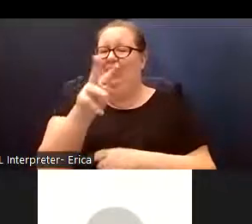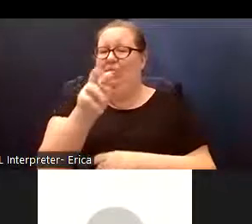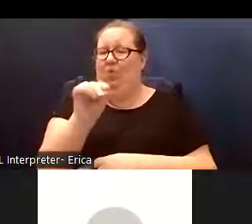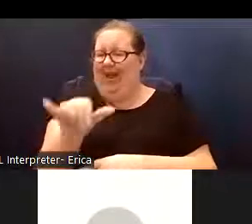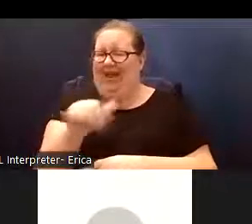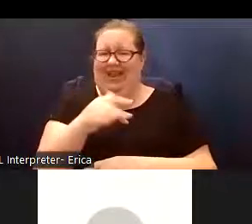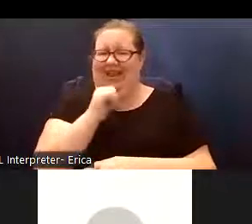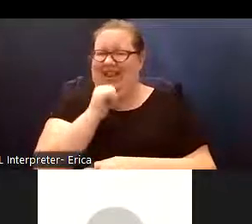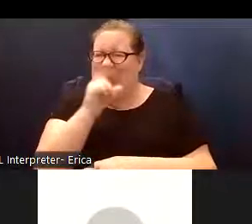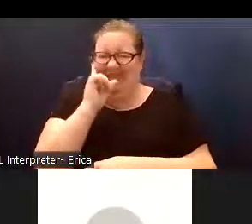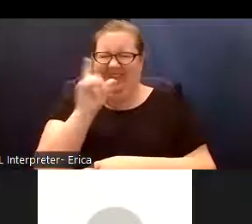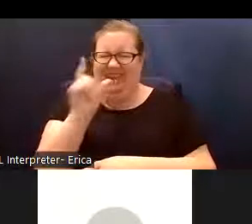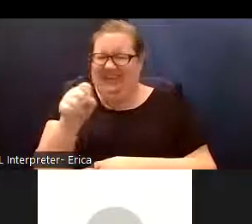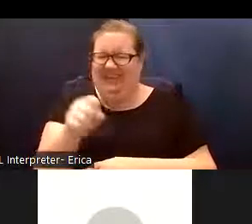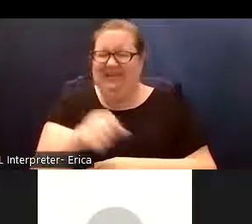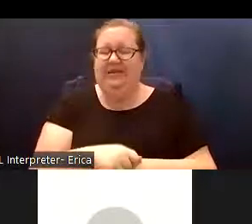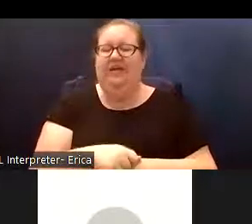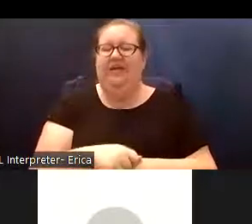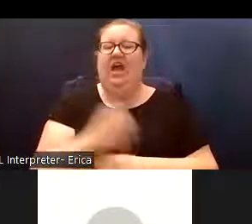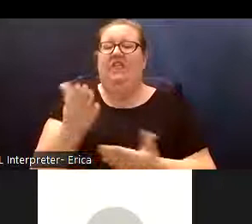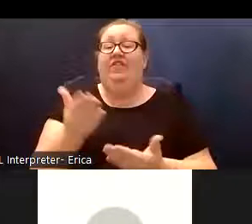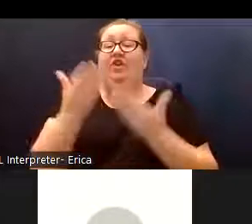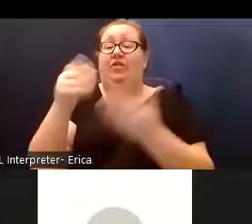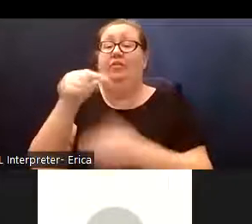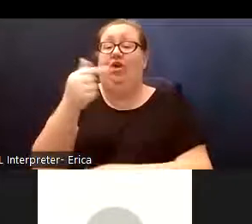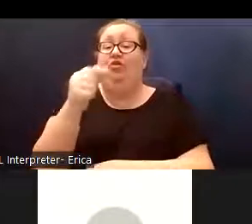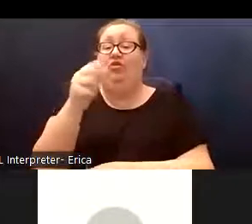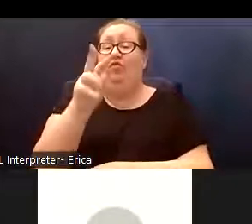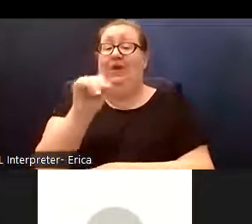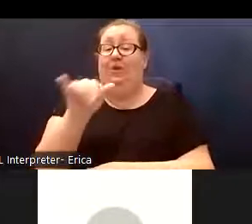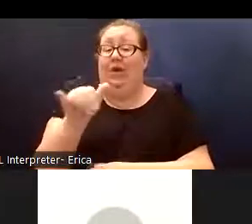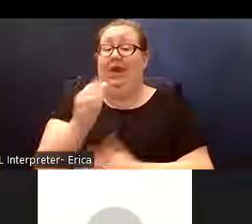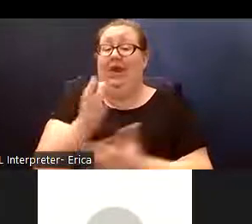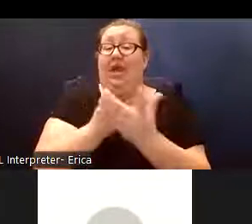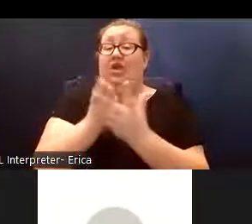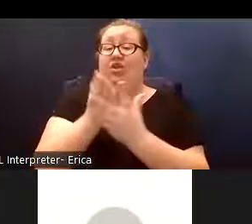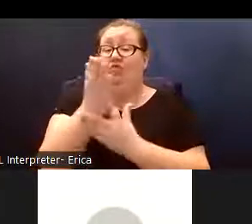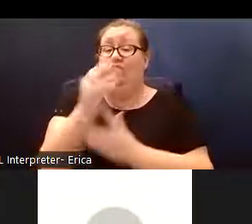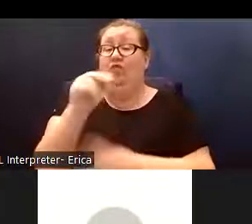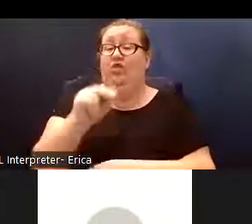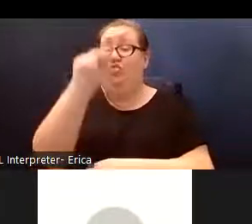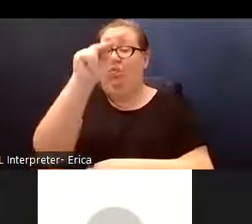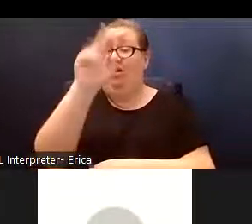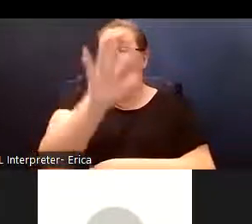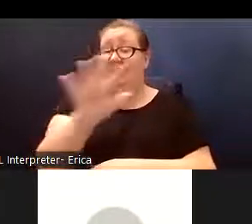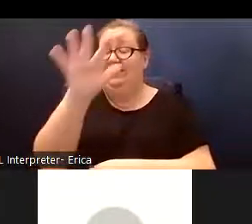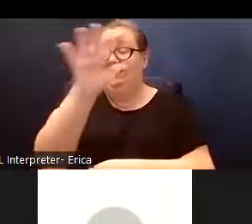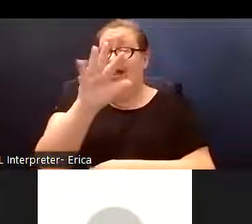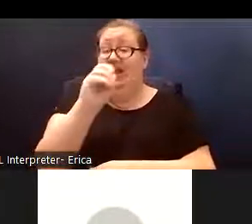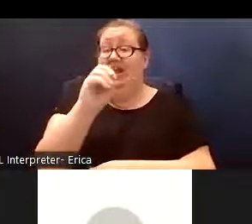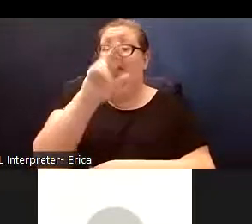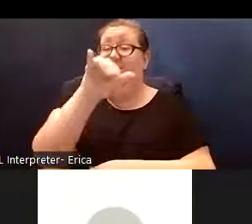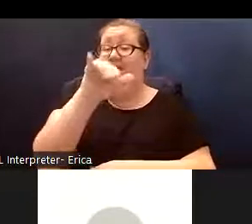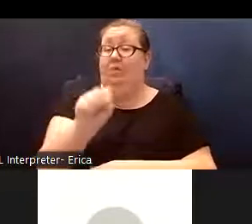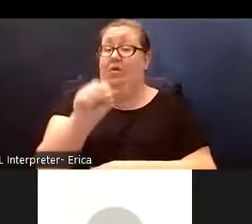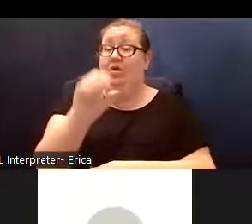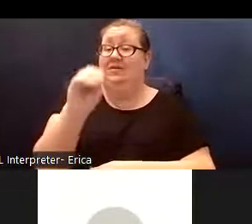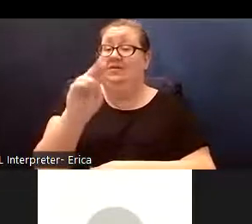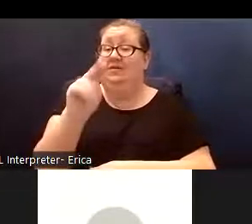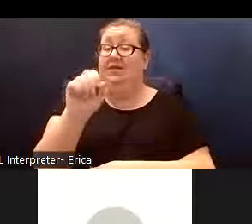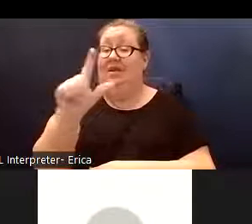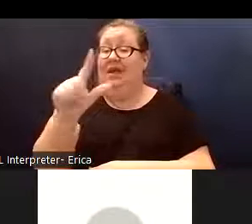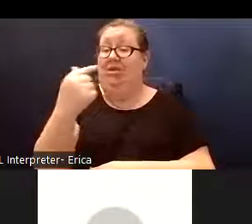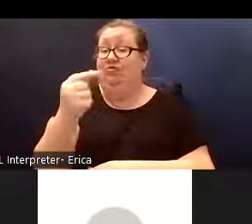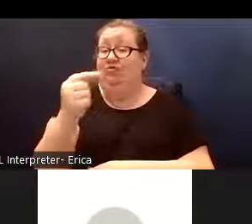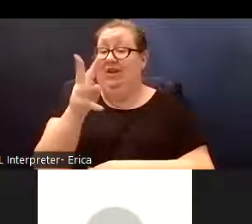So there is a proposed Greenway cutting through the north of our site at the Morris Canal Greenway, which would be integrated